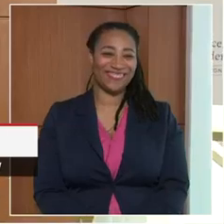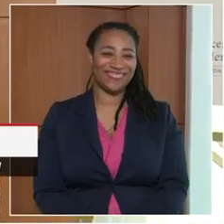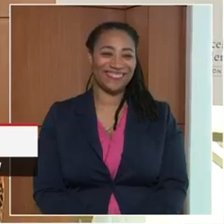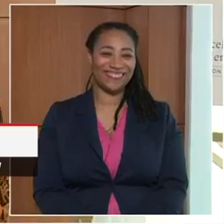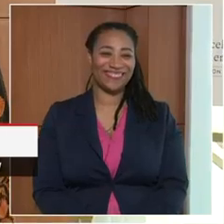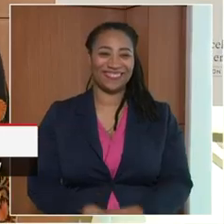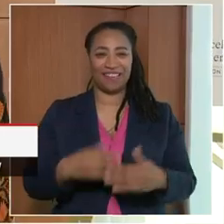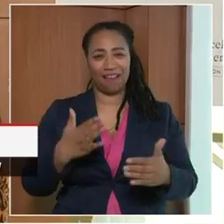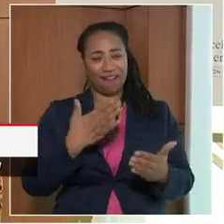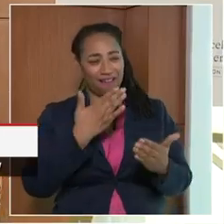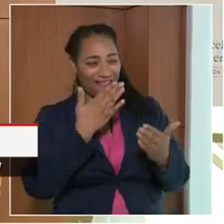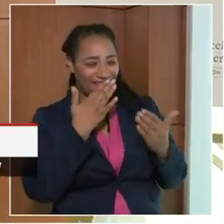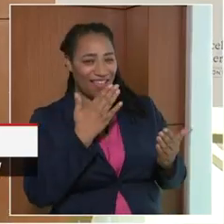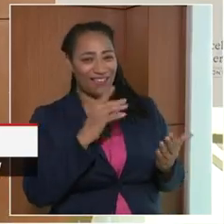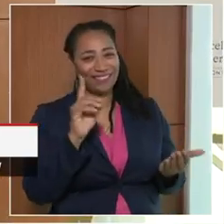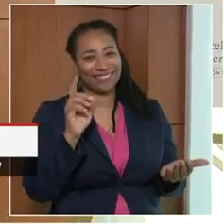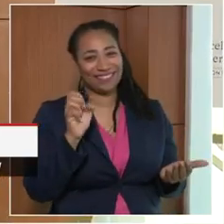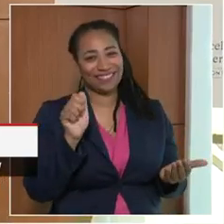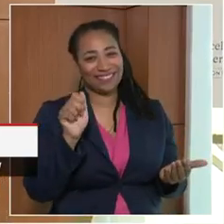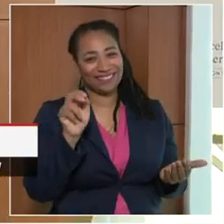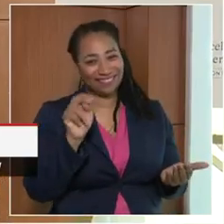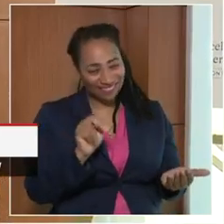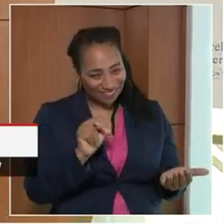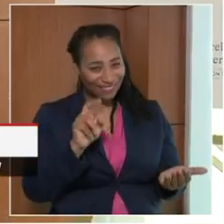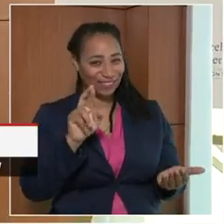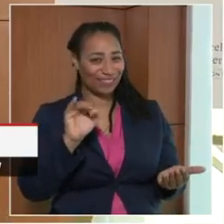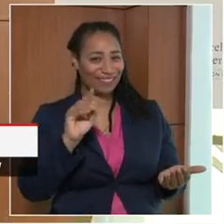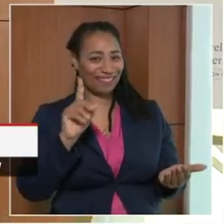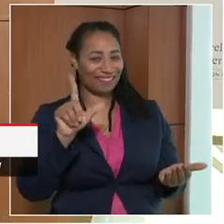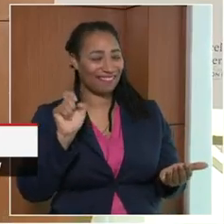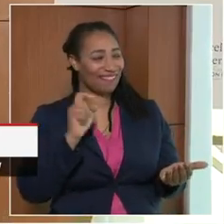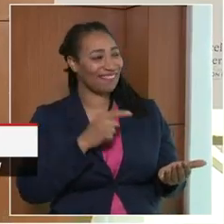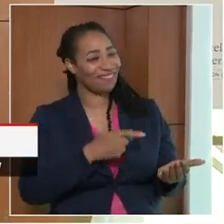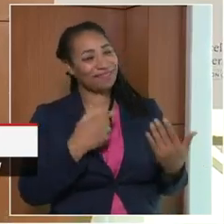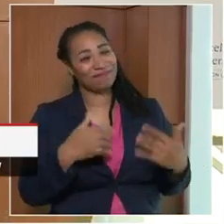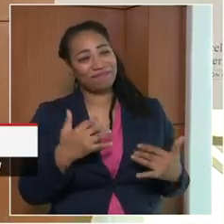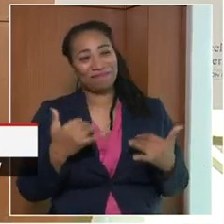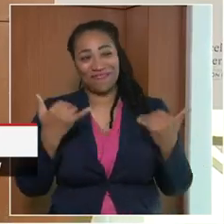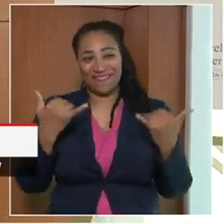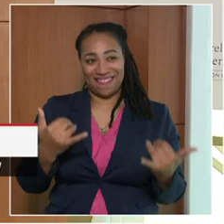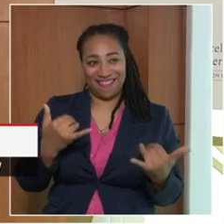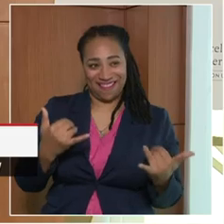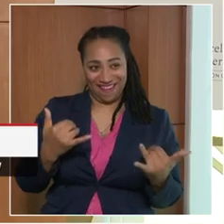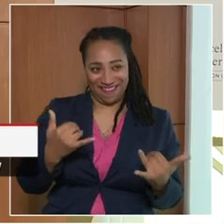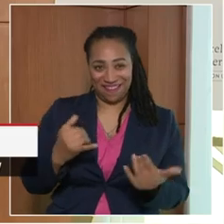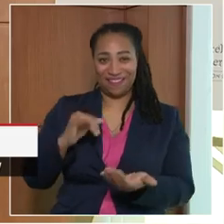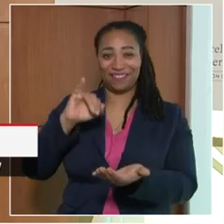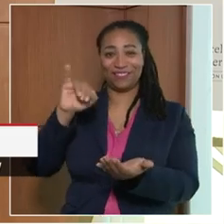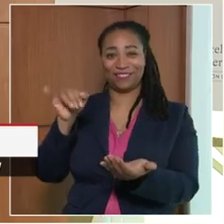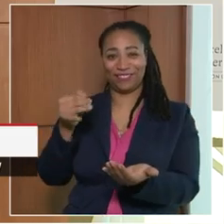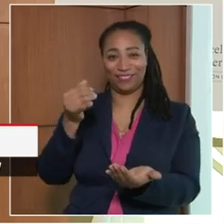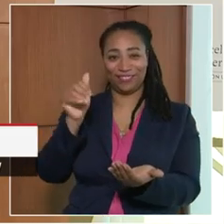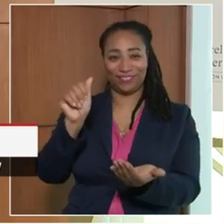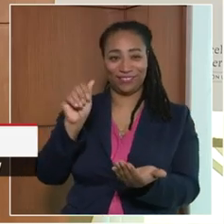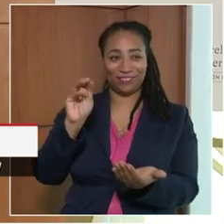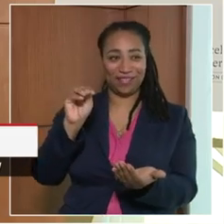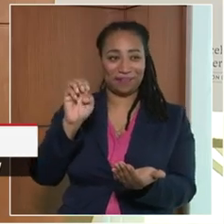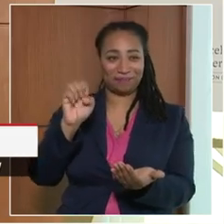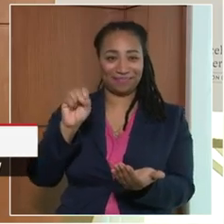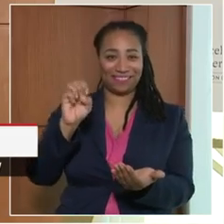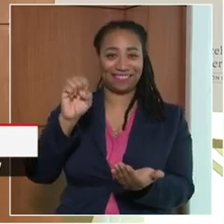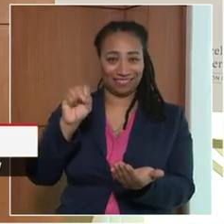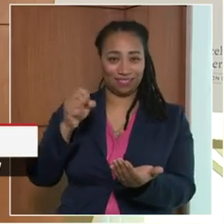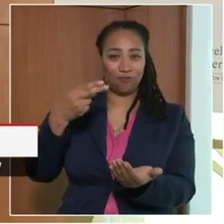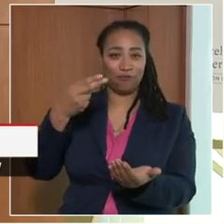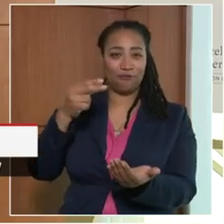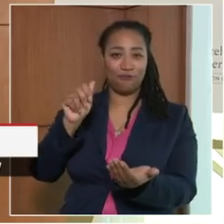To introduce Mayor Bowser, I would like to invite Jamise Harvey. She is a member of this cohort and